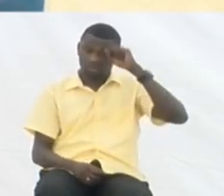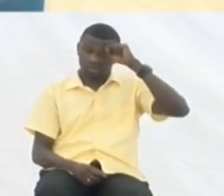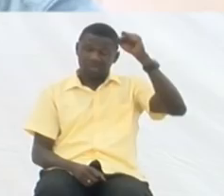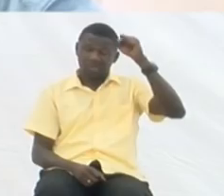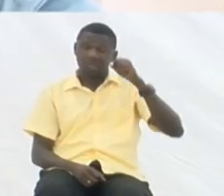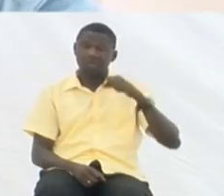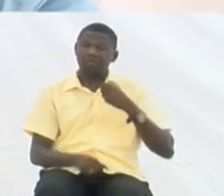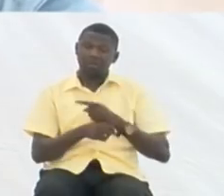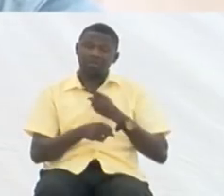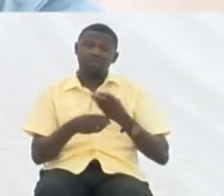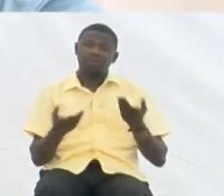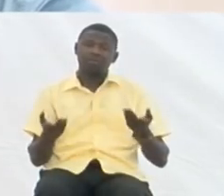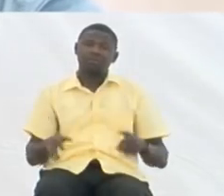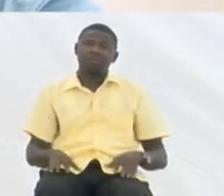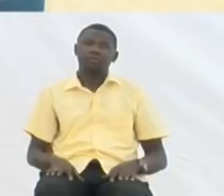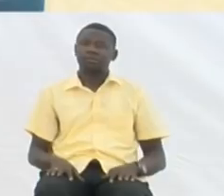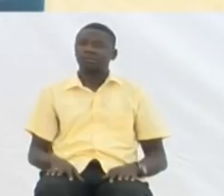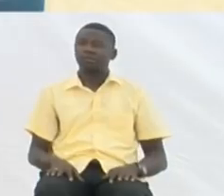apart